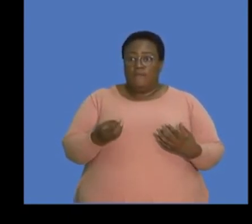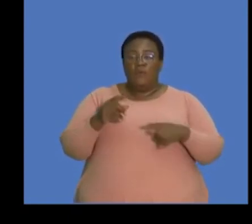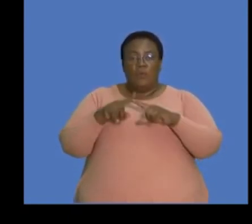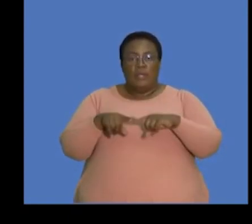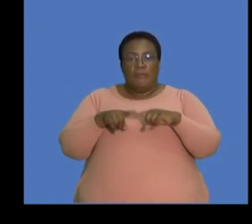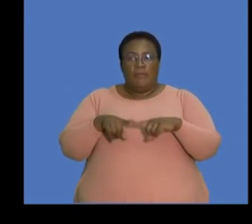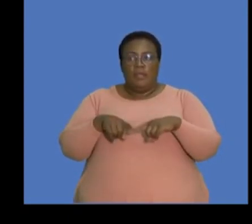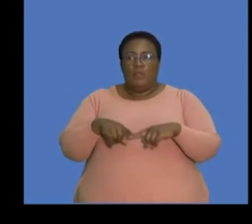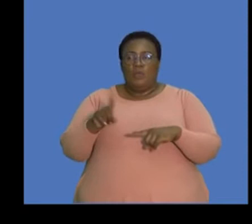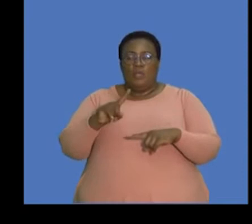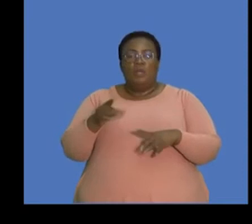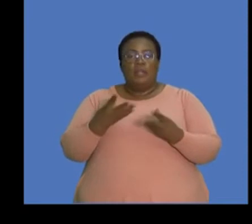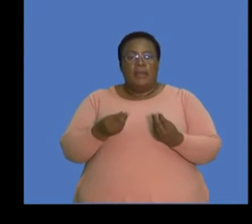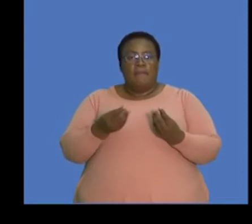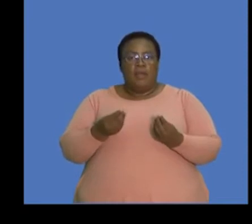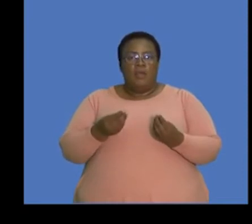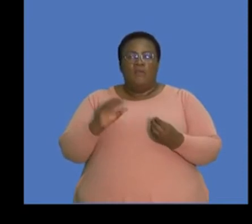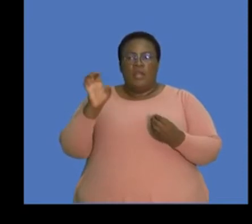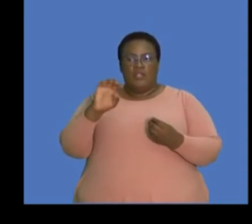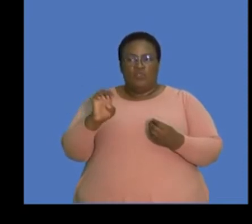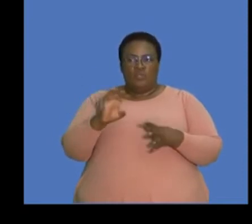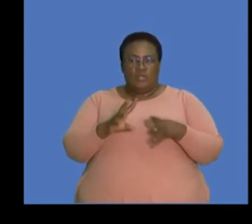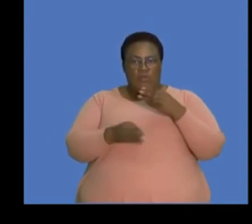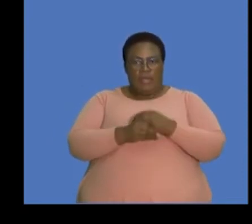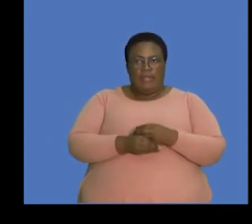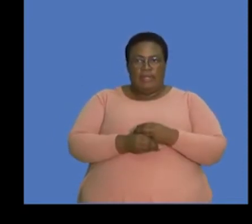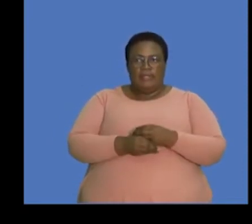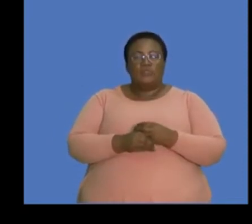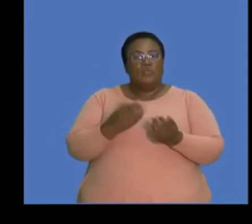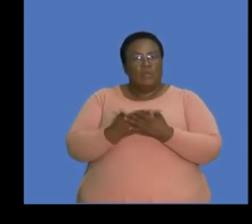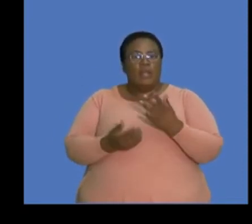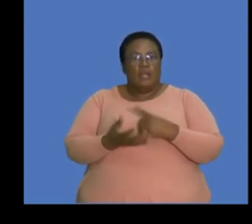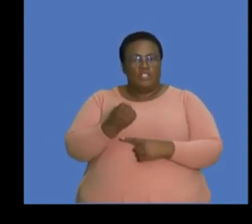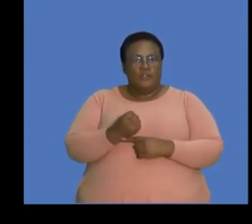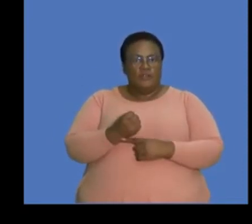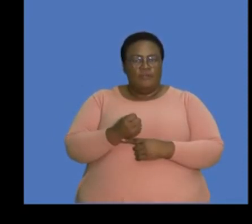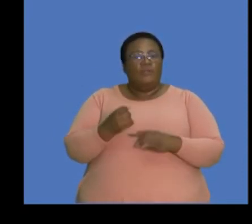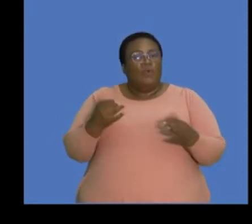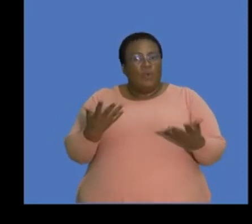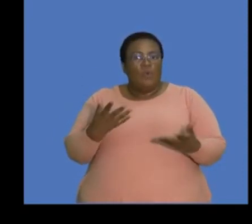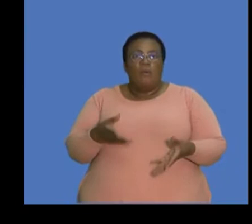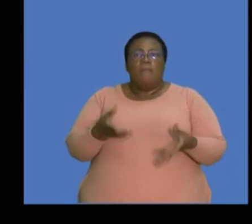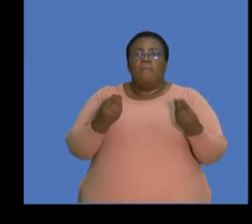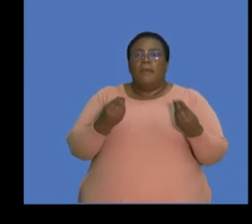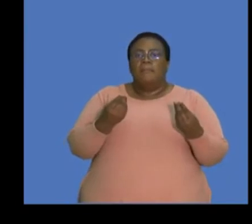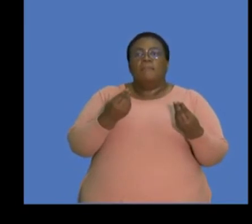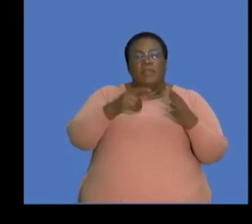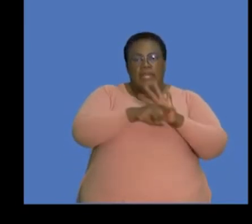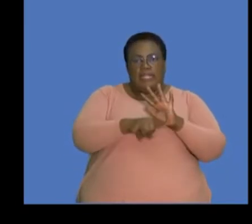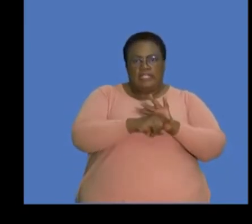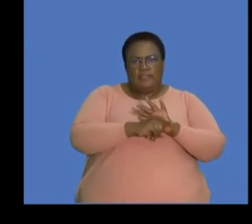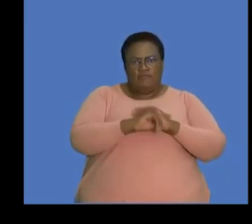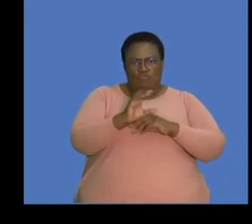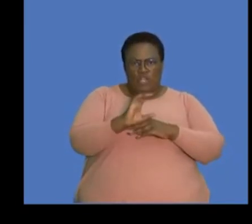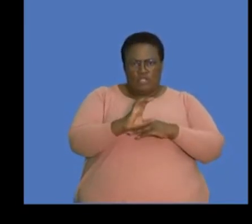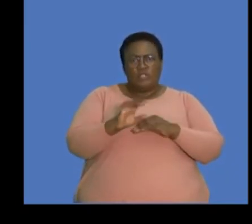will actually depend on the number of electrons that were added to achieve or to acquire or attain that